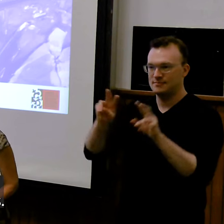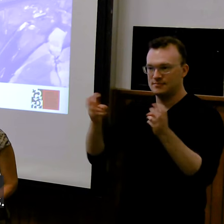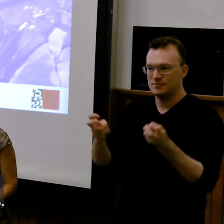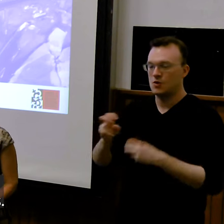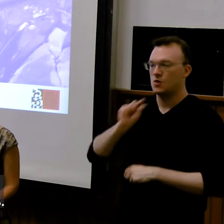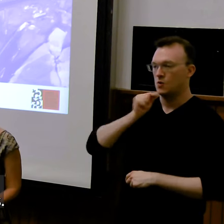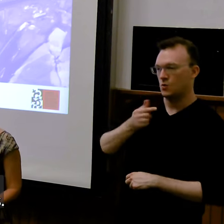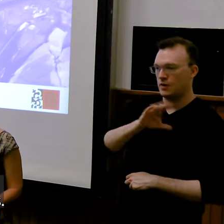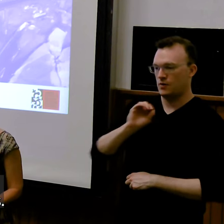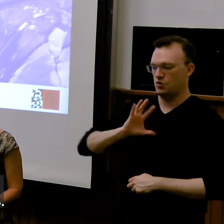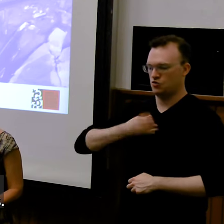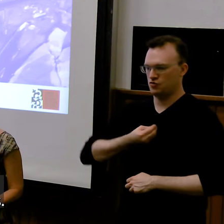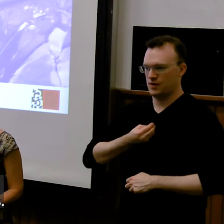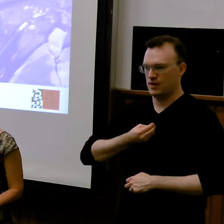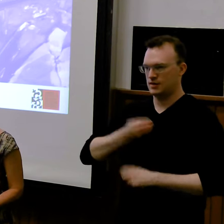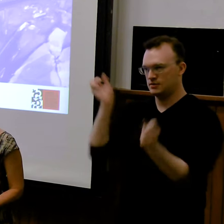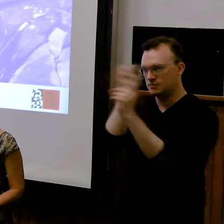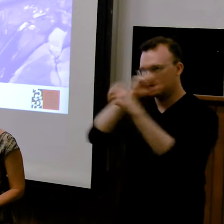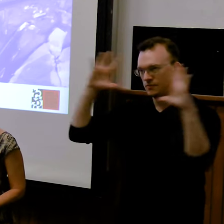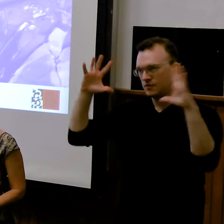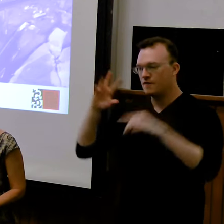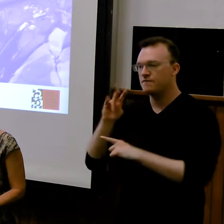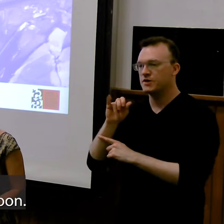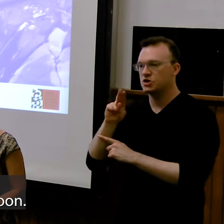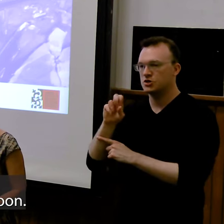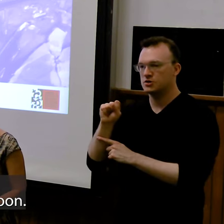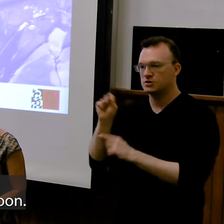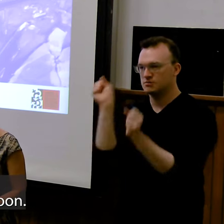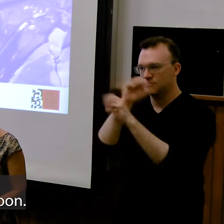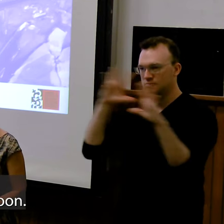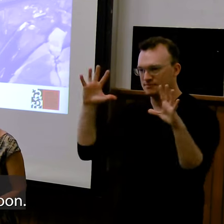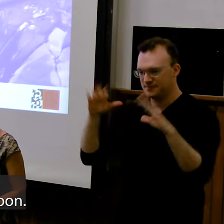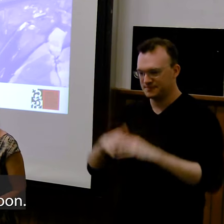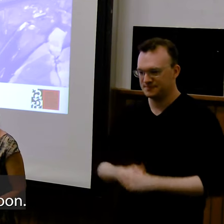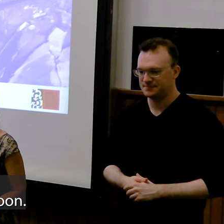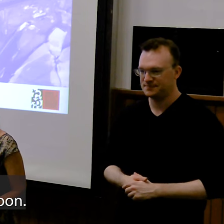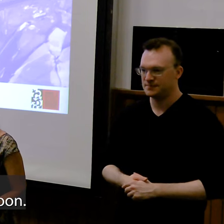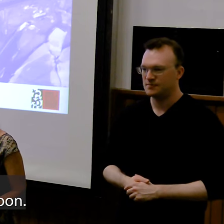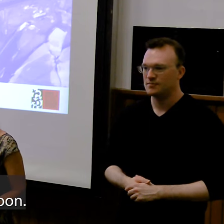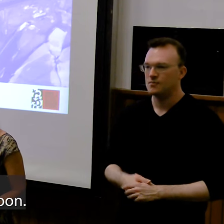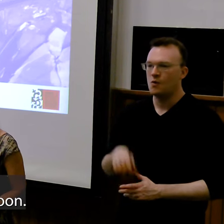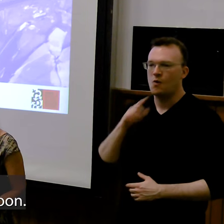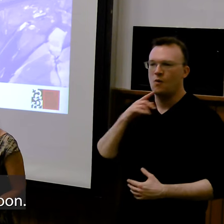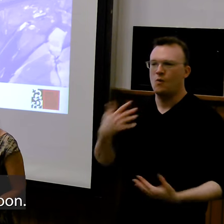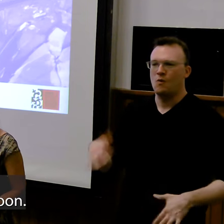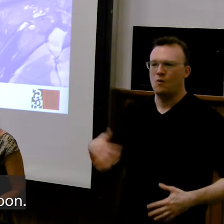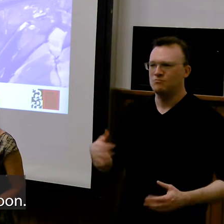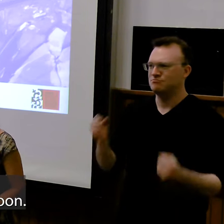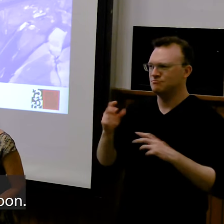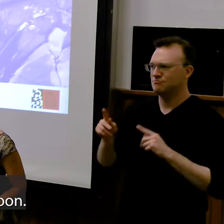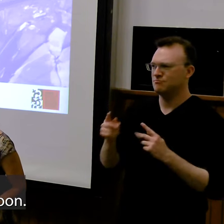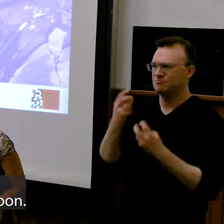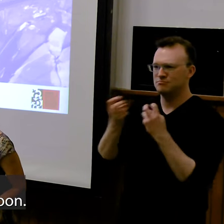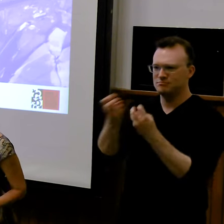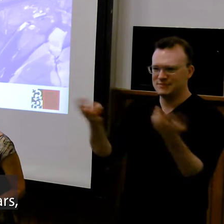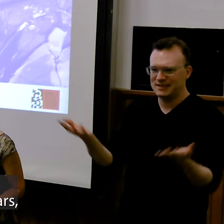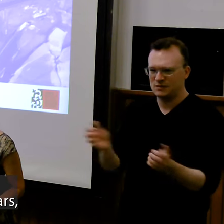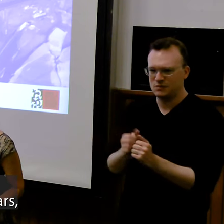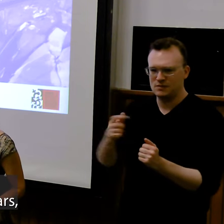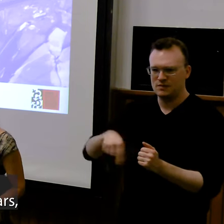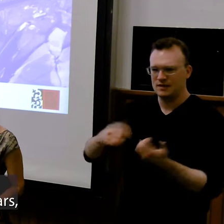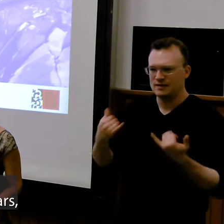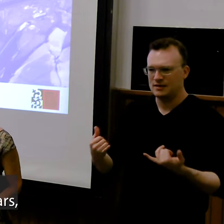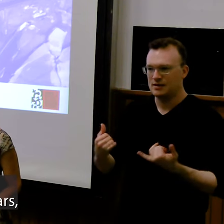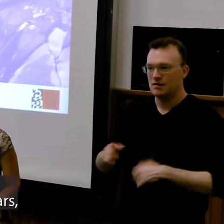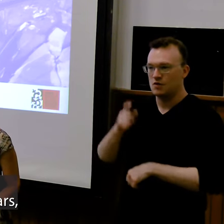Queer and Trans Visions. I'm really so thrilled to have so many of you with us this afternoon. This